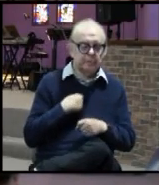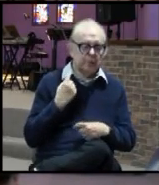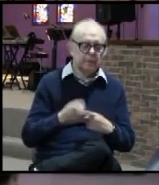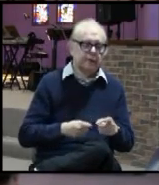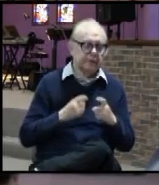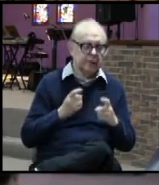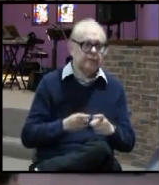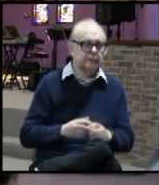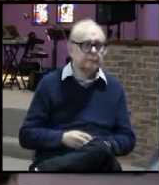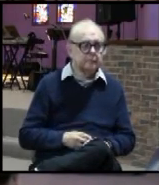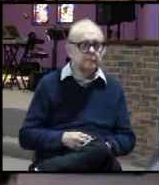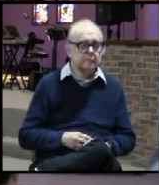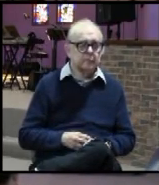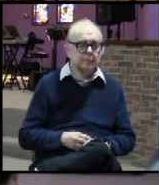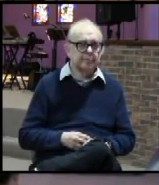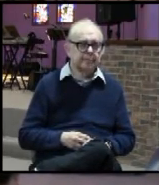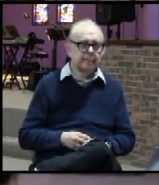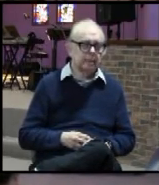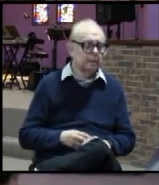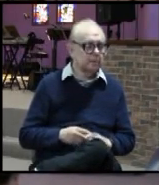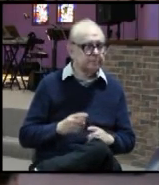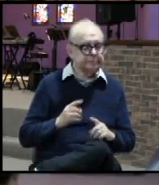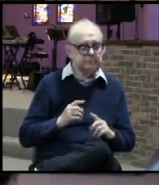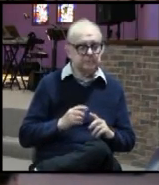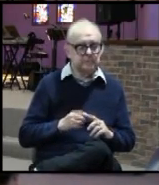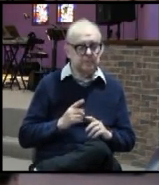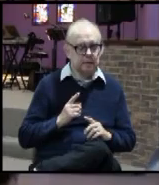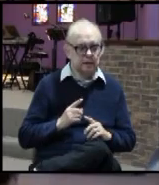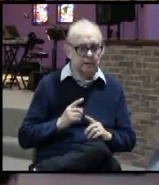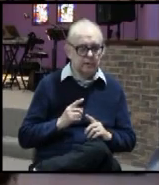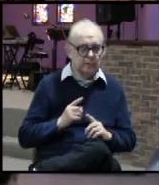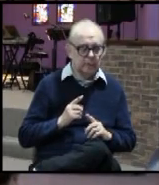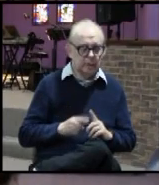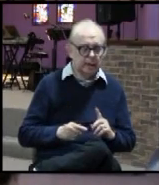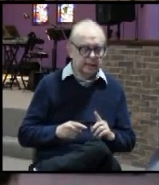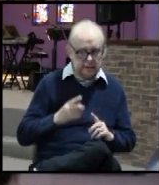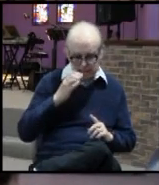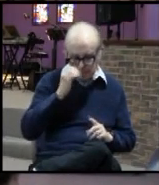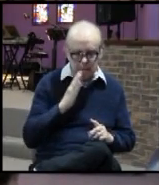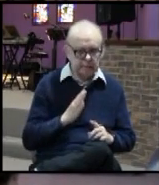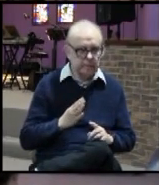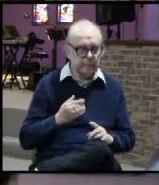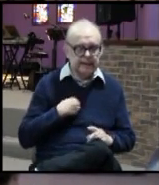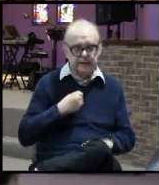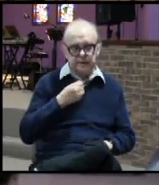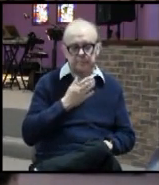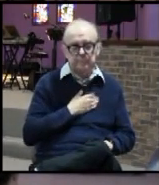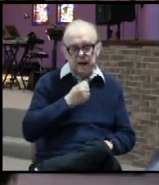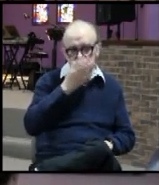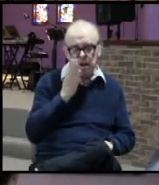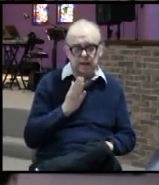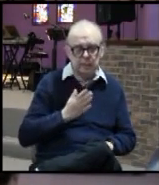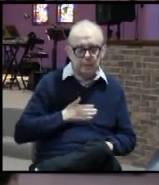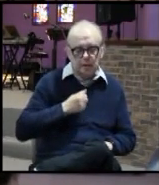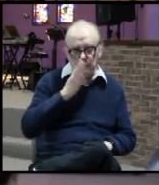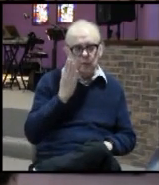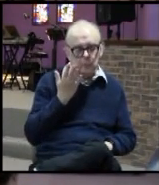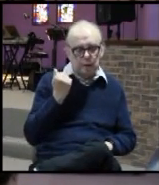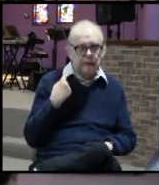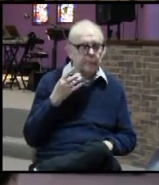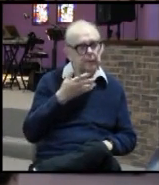and God can't even look at him because he's got the sins, he says, my God, why have you forsaken